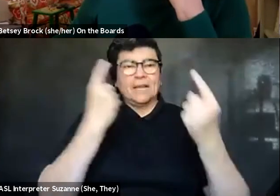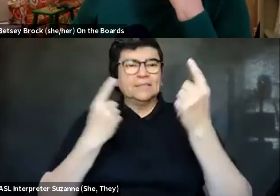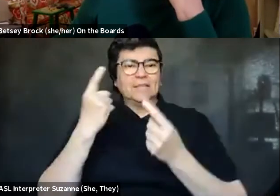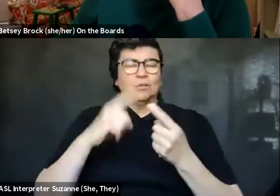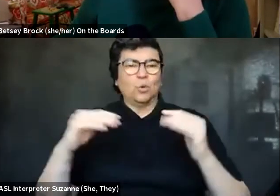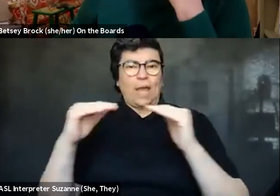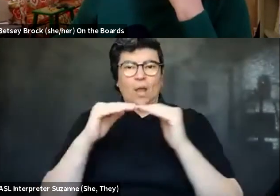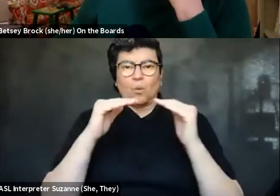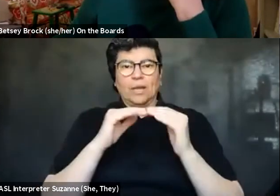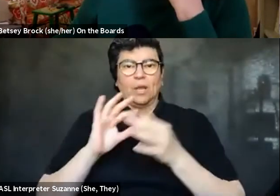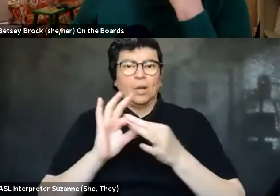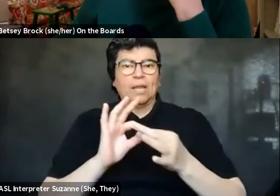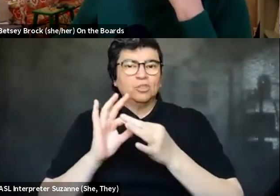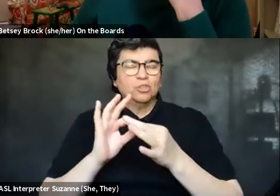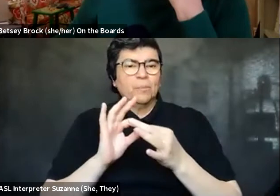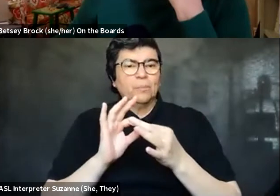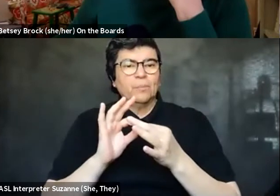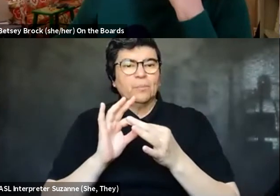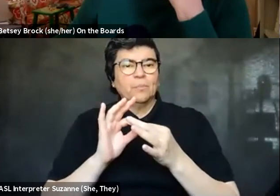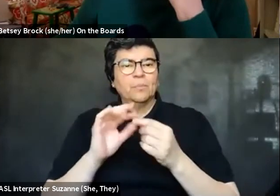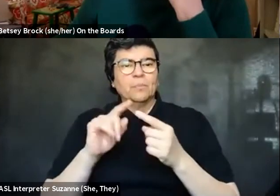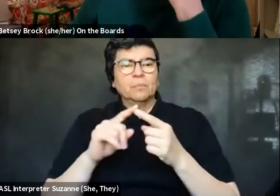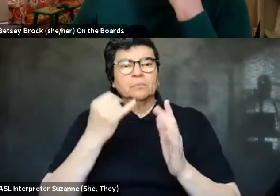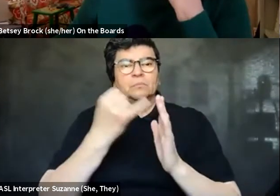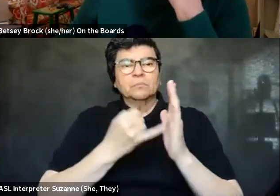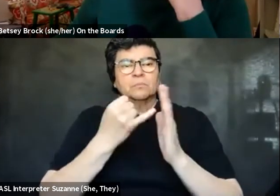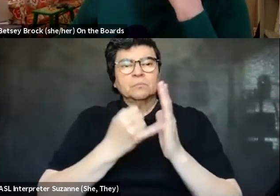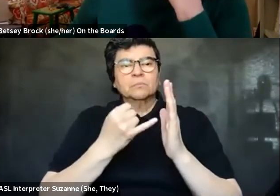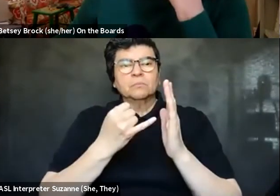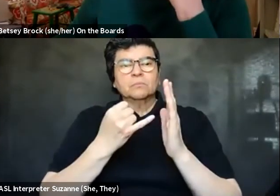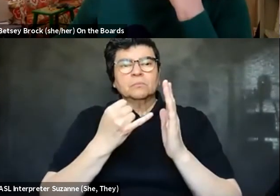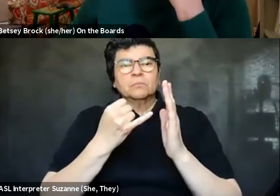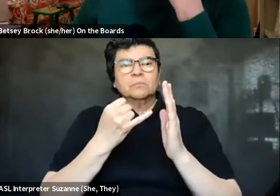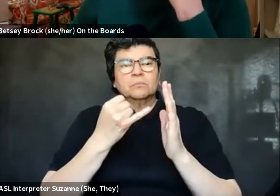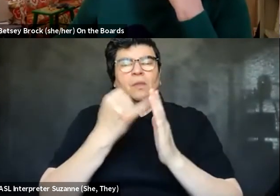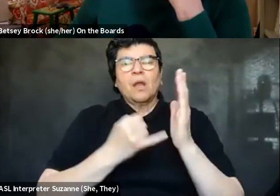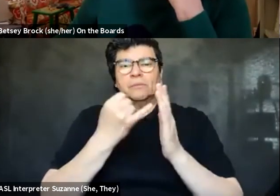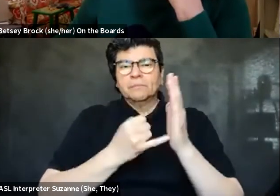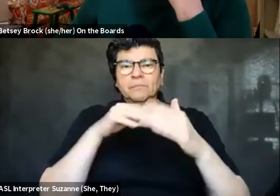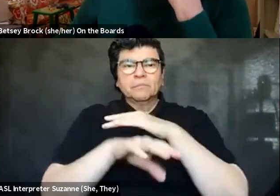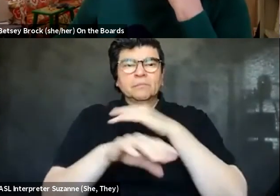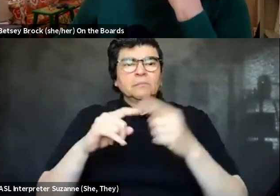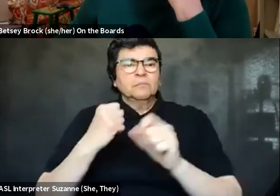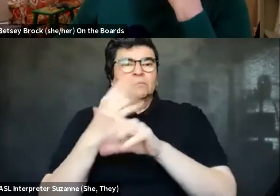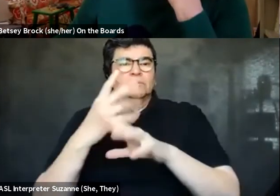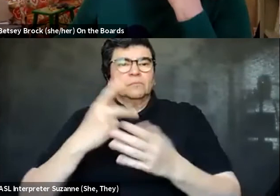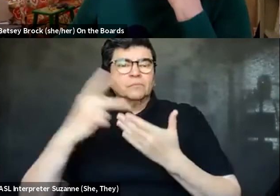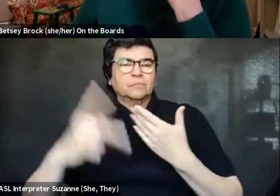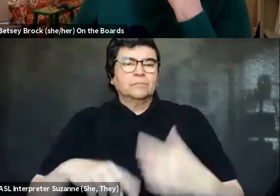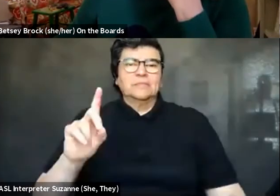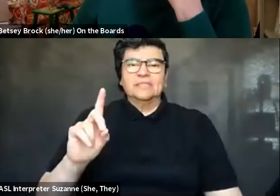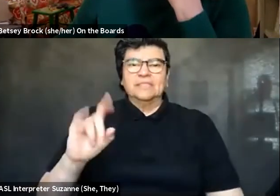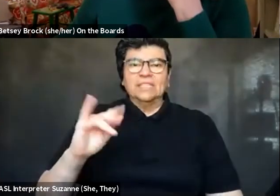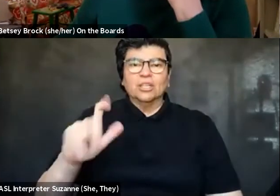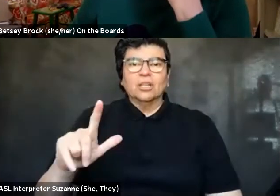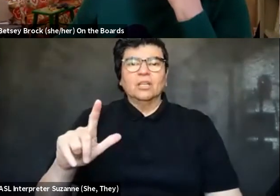equity in relationship to artist access to virtual programming. This has to do with digital equity, broadcast quality,